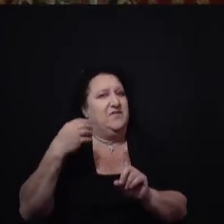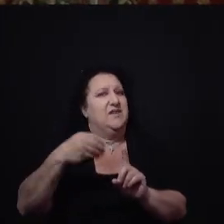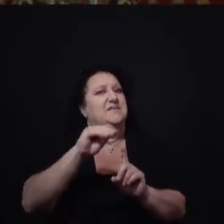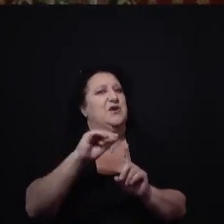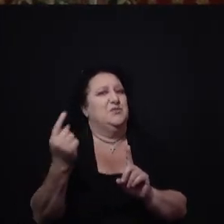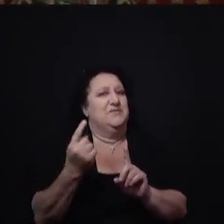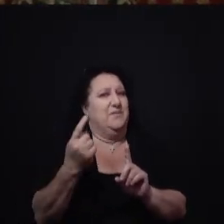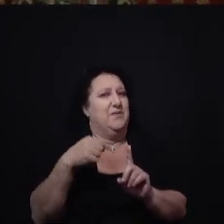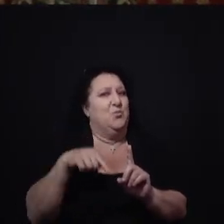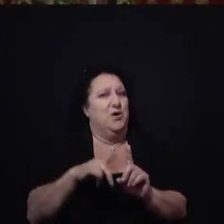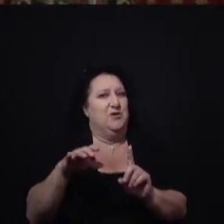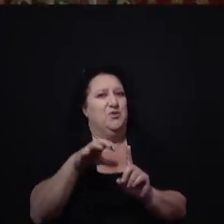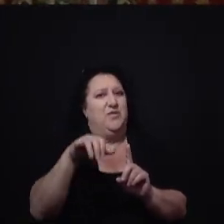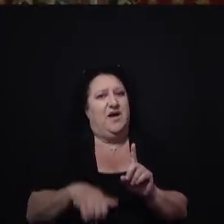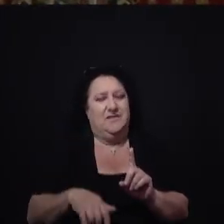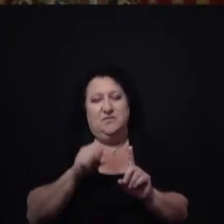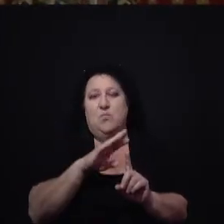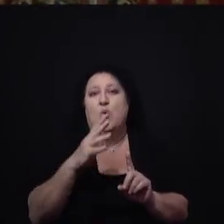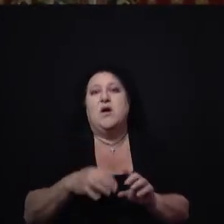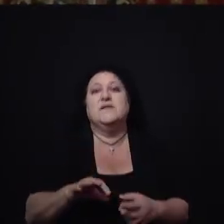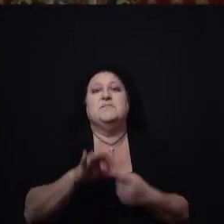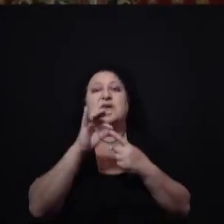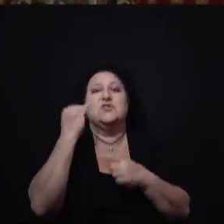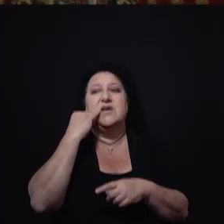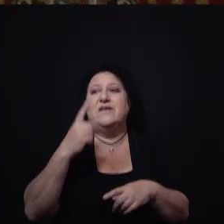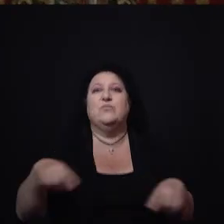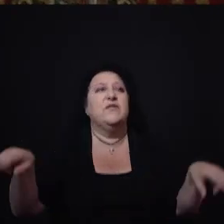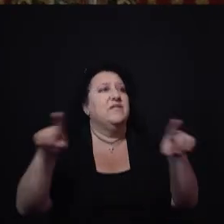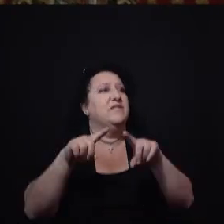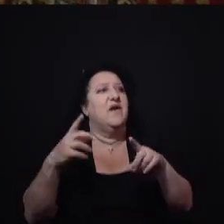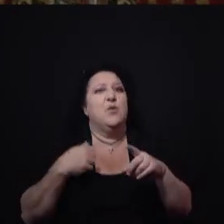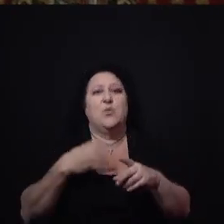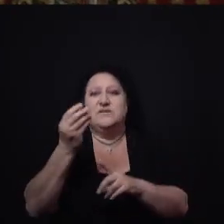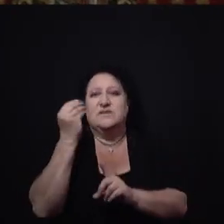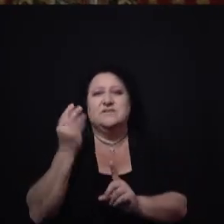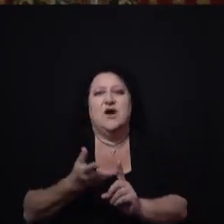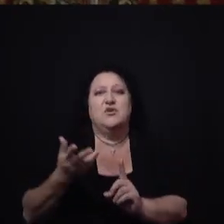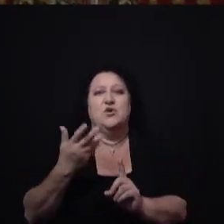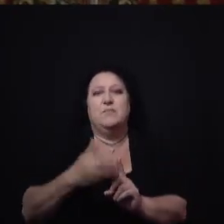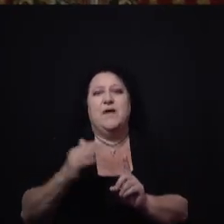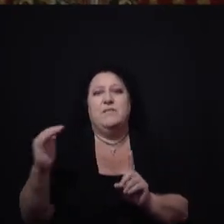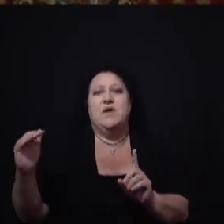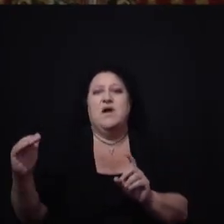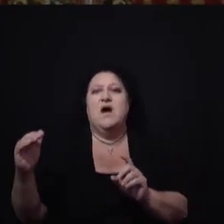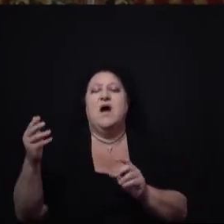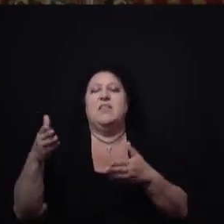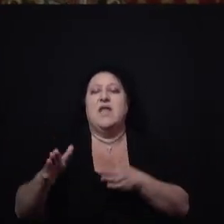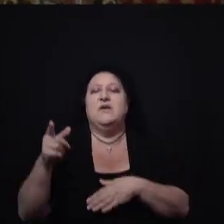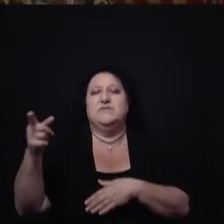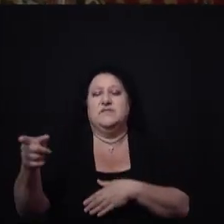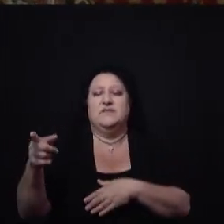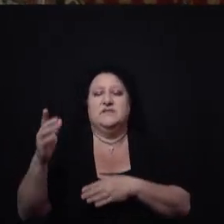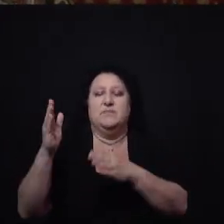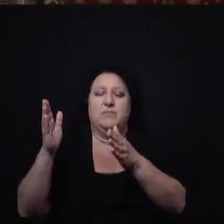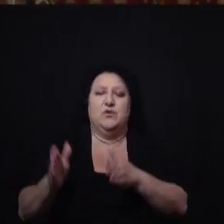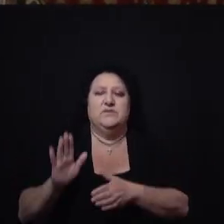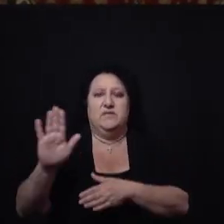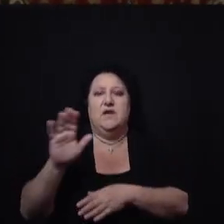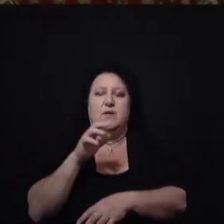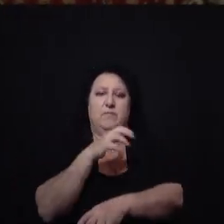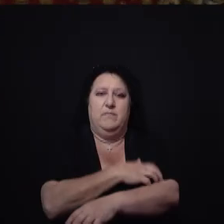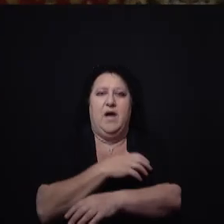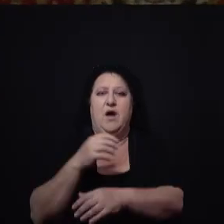Or especially if whatever they had to share with you just so happens to elevate them into a position of power over